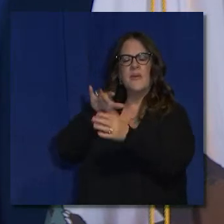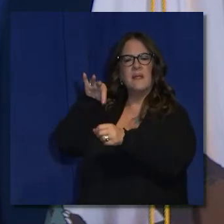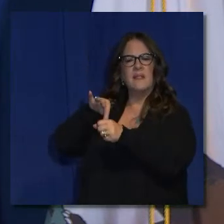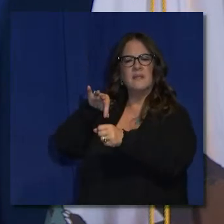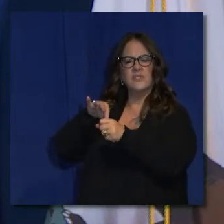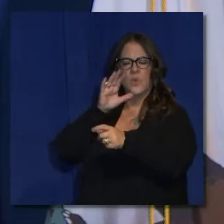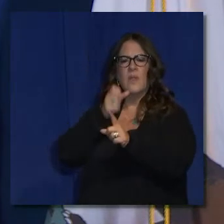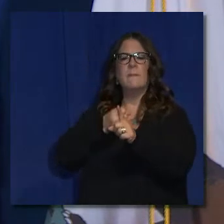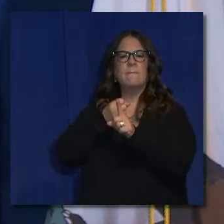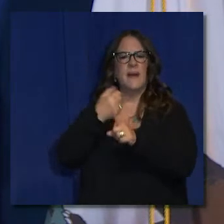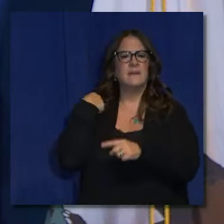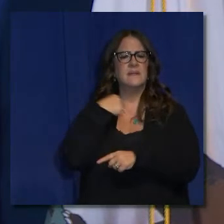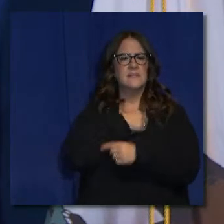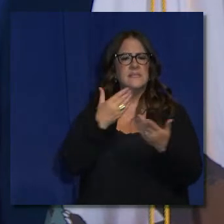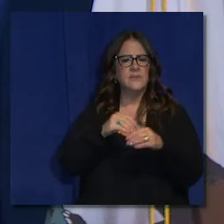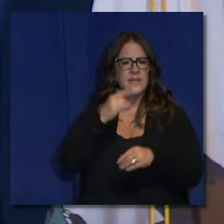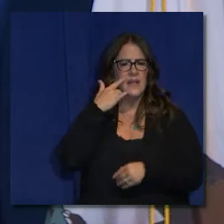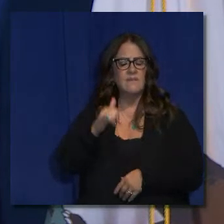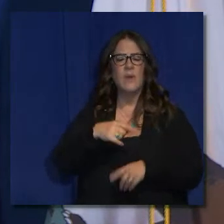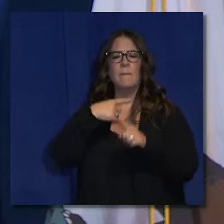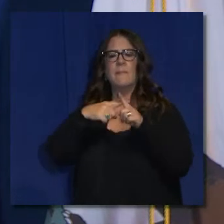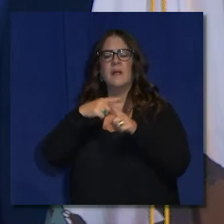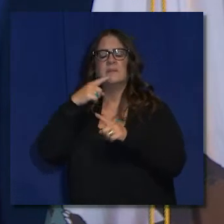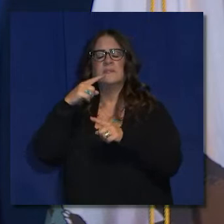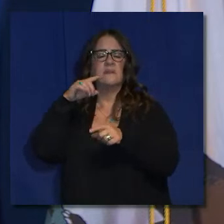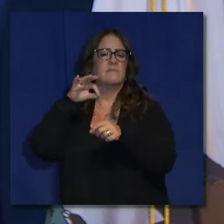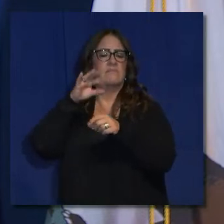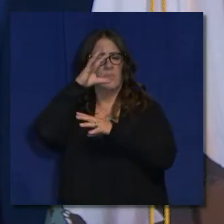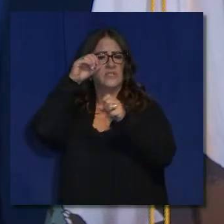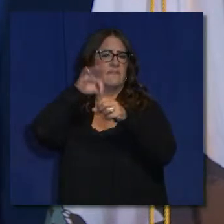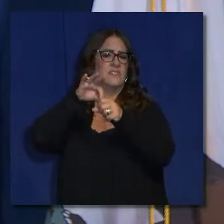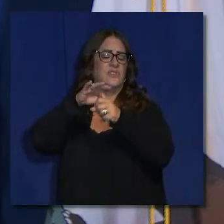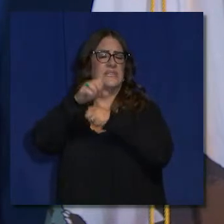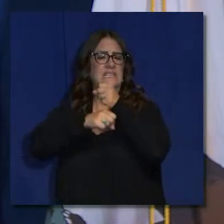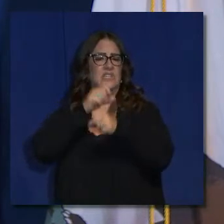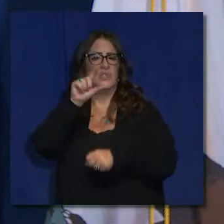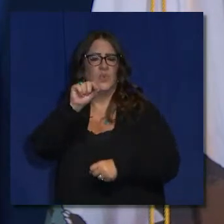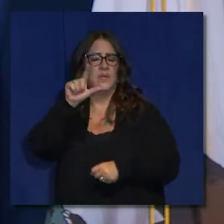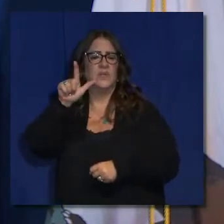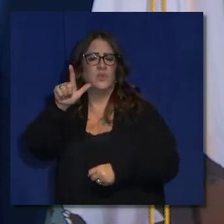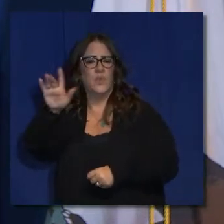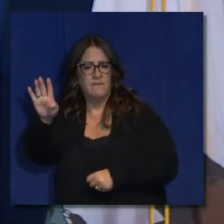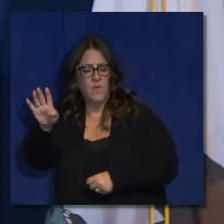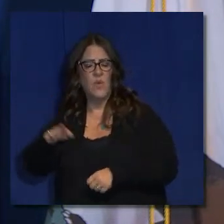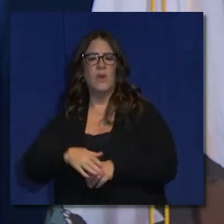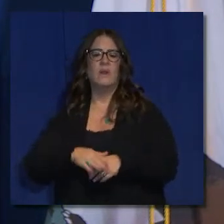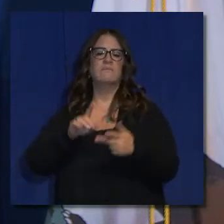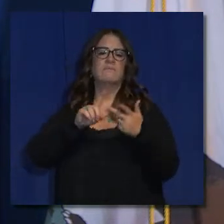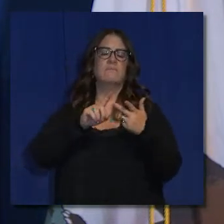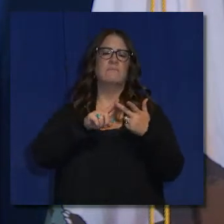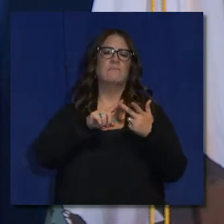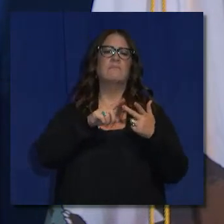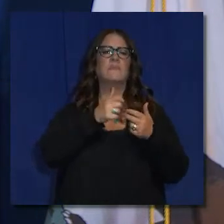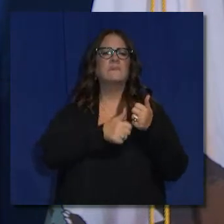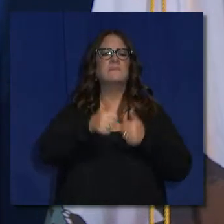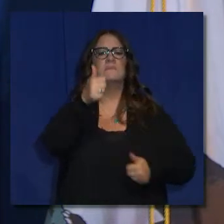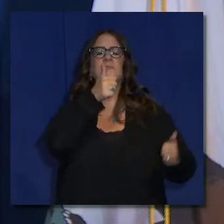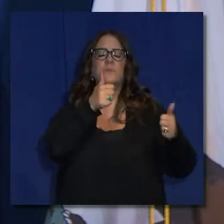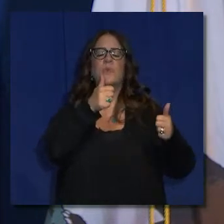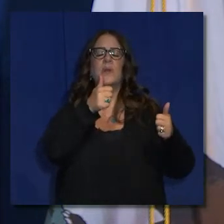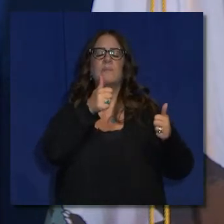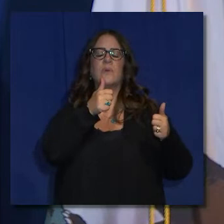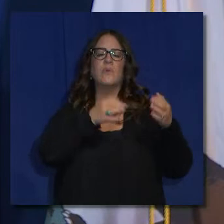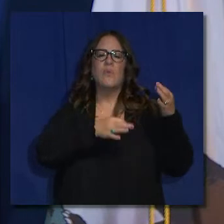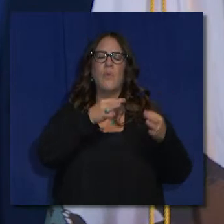future, impacts 2024 may have on our fate and future, impacts the Supreme Court, not just on reproductive rights, but on gun policy and